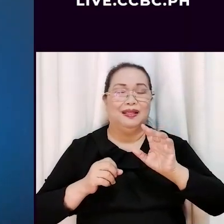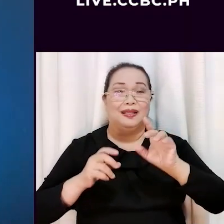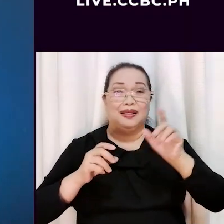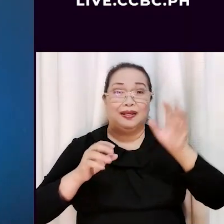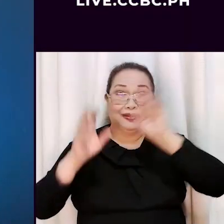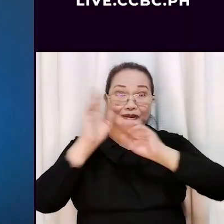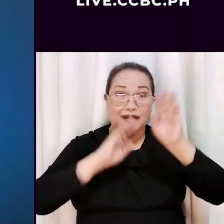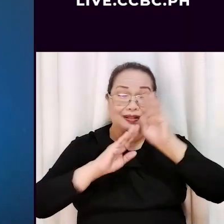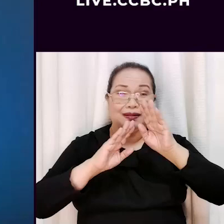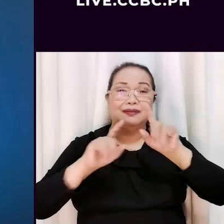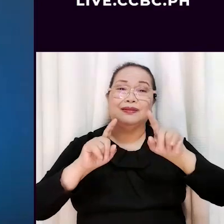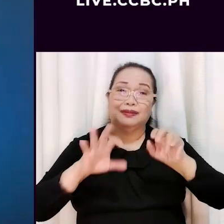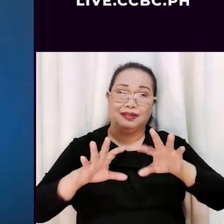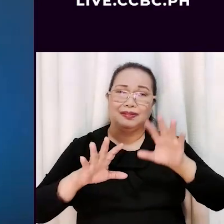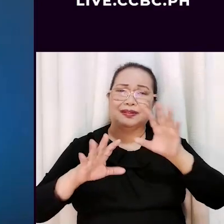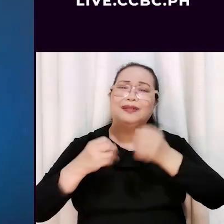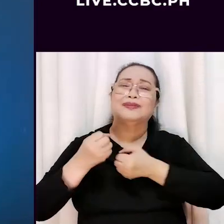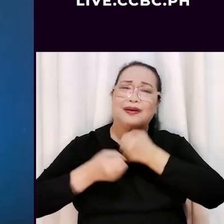testings, tribulations.